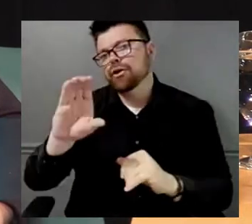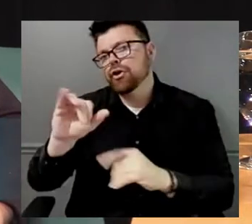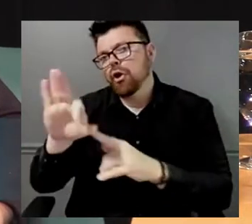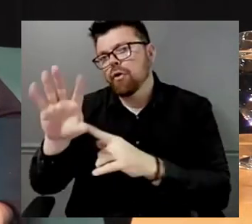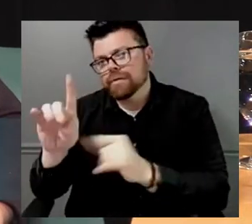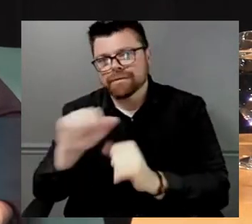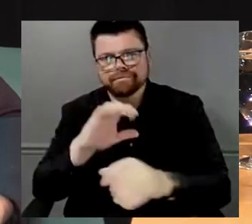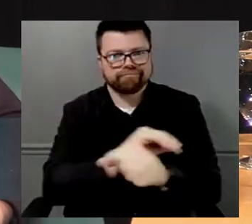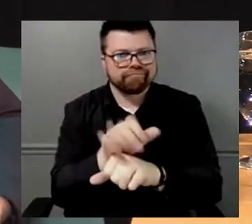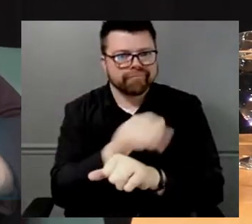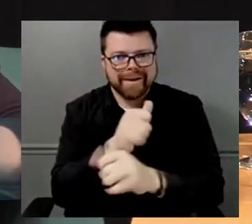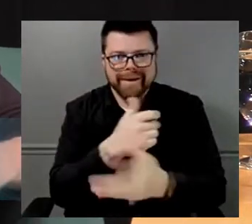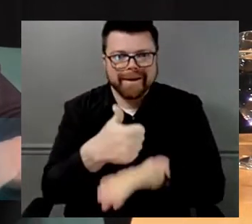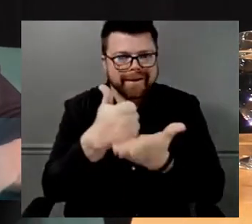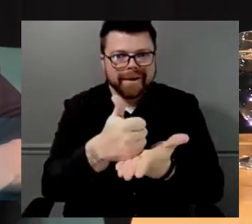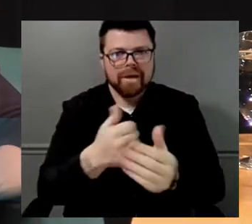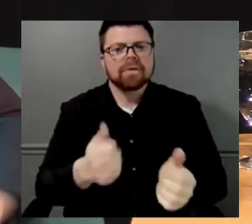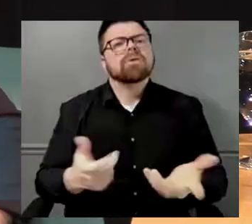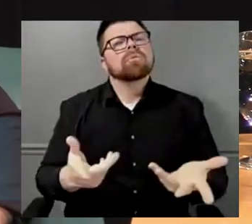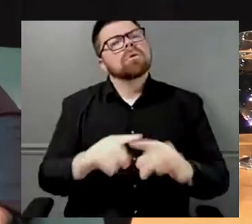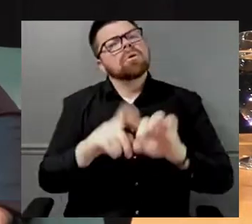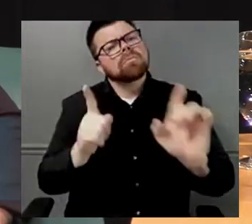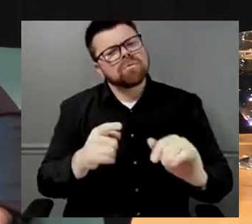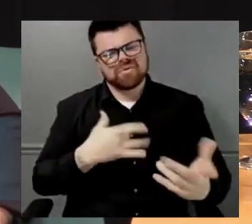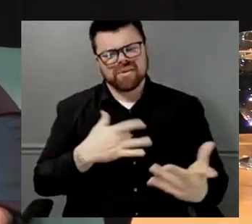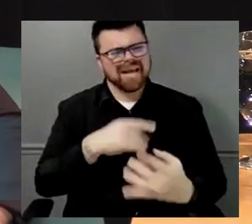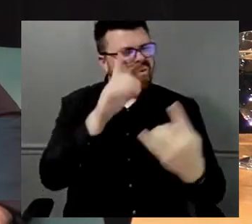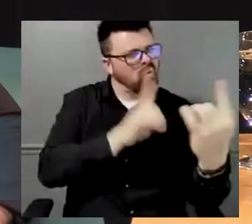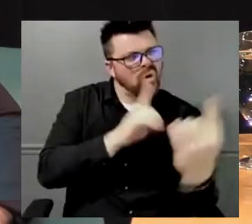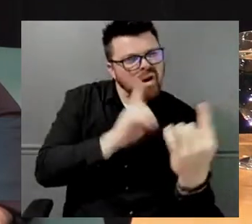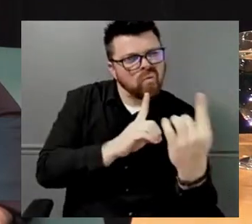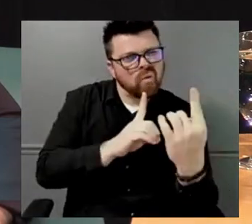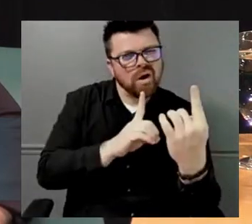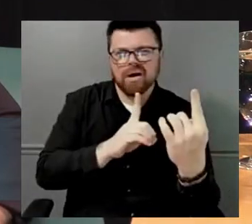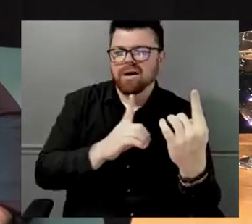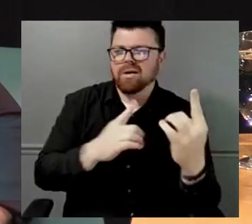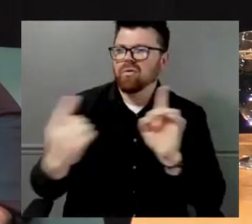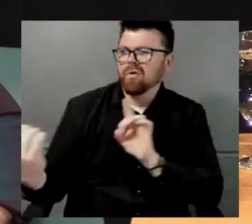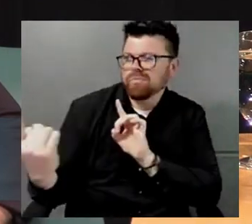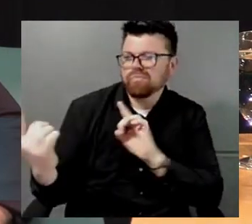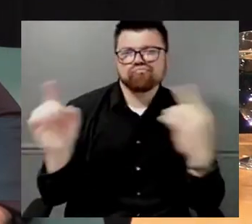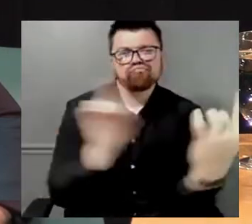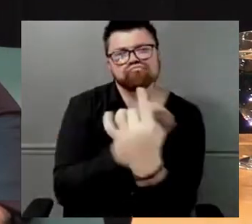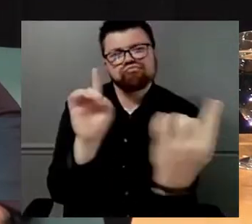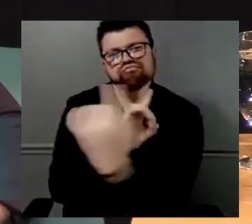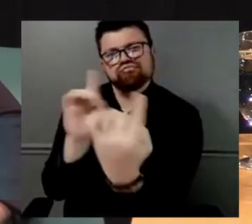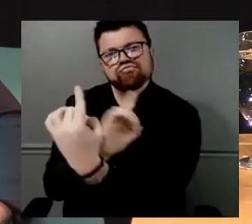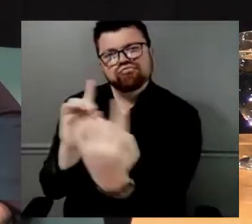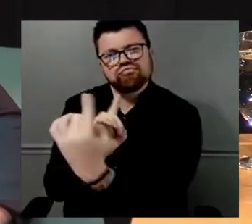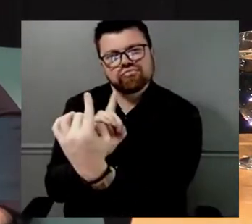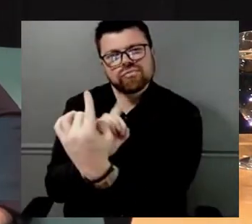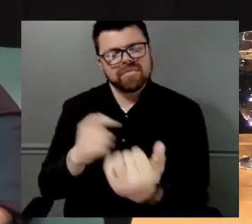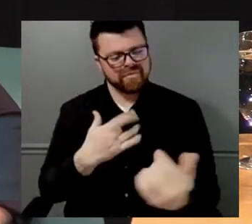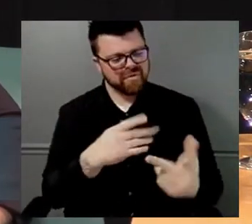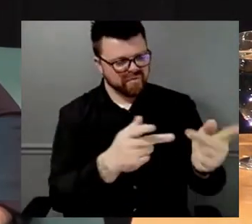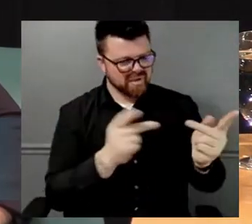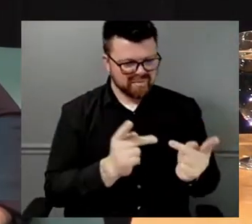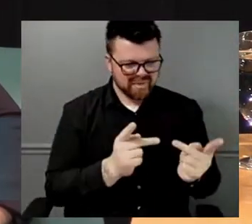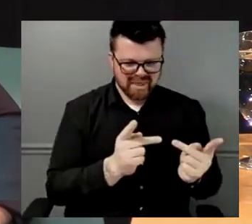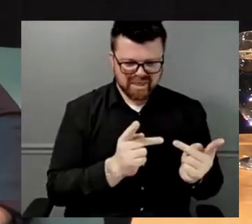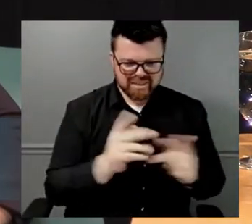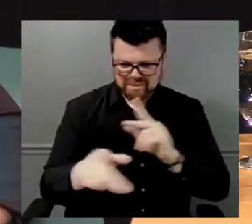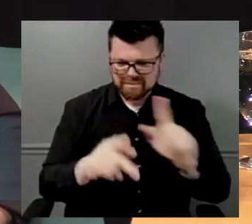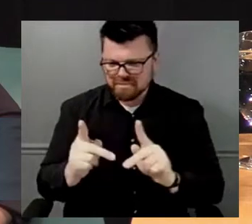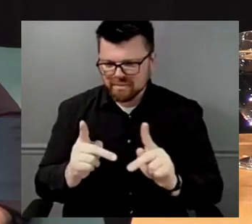sense of interpersonal, face-to-face interactions. But I think place and people are critical